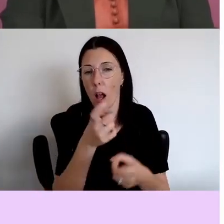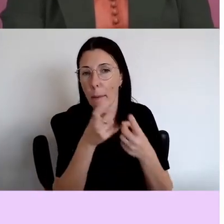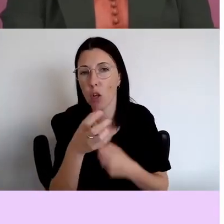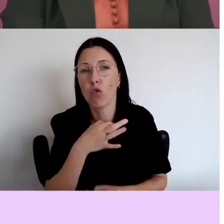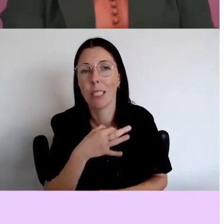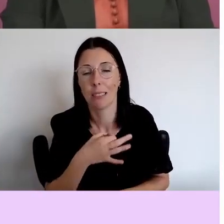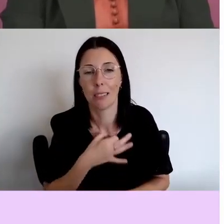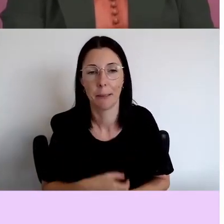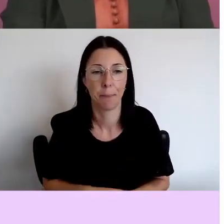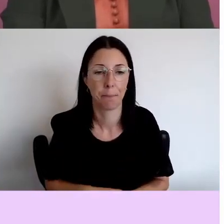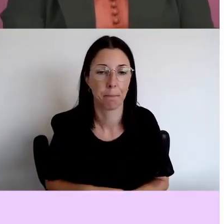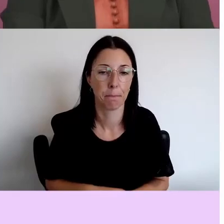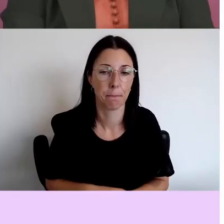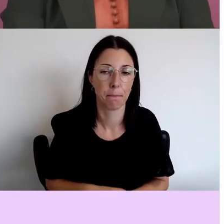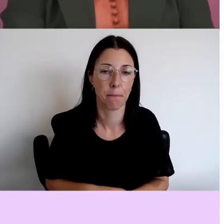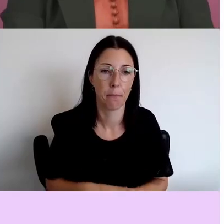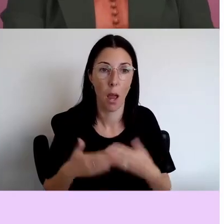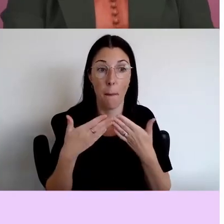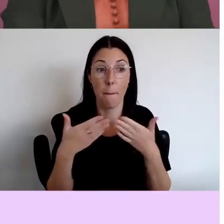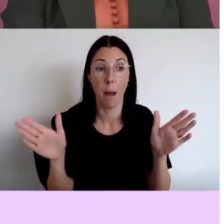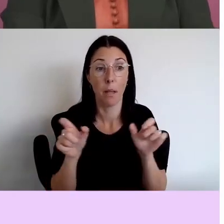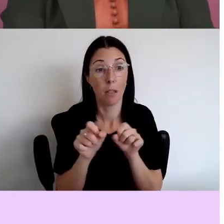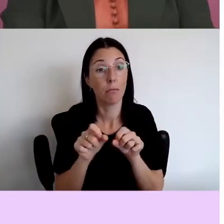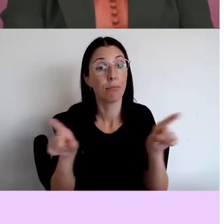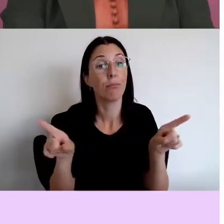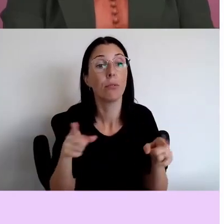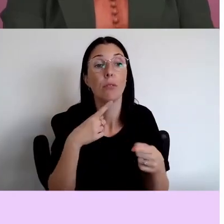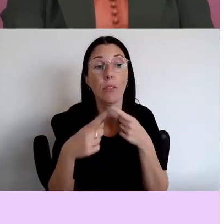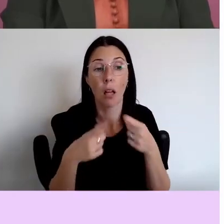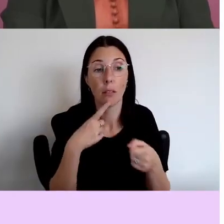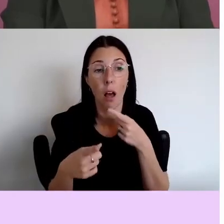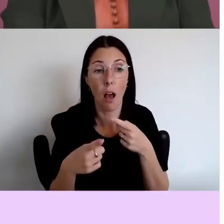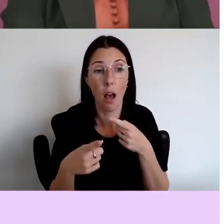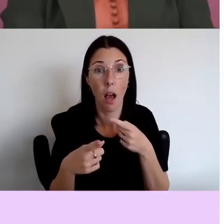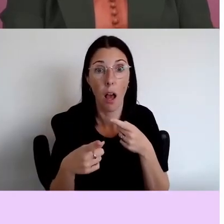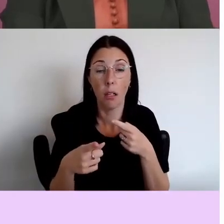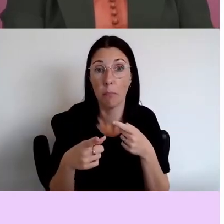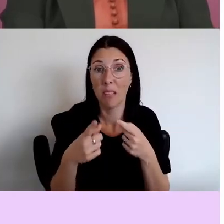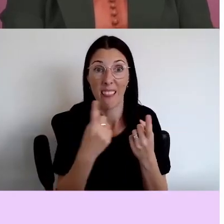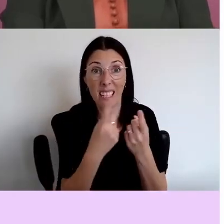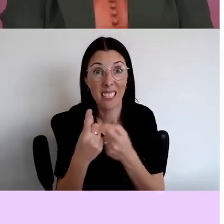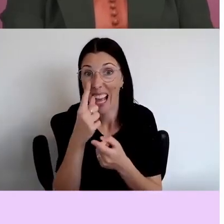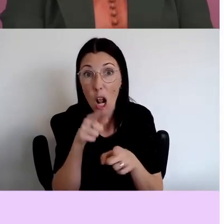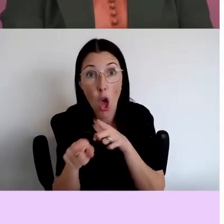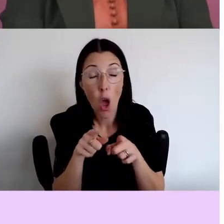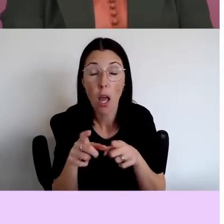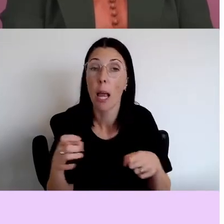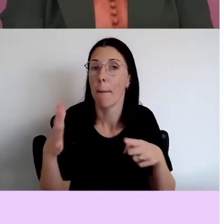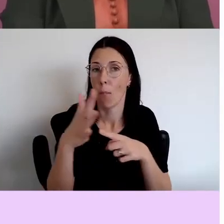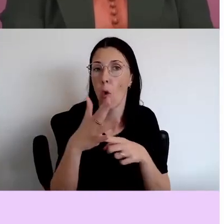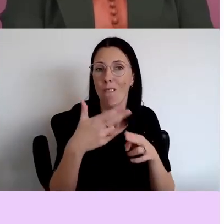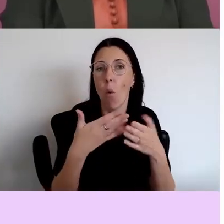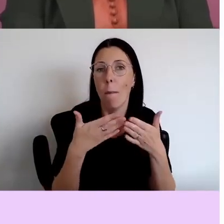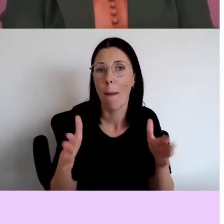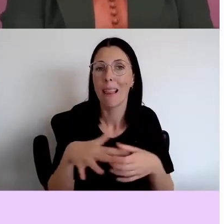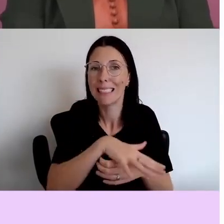Public release of this data and the insights that can be gained from it are important tools for public sector organisations to use